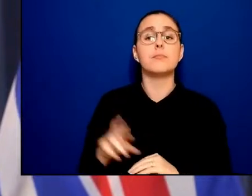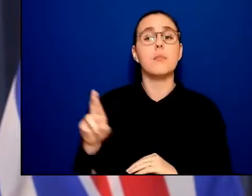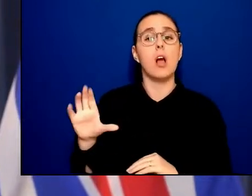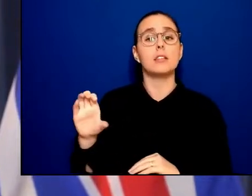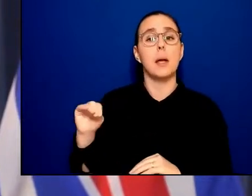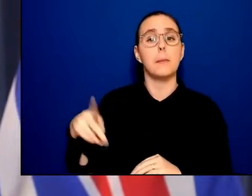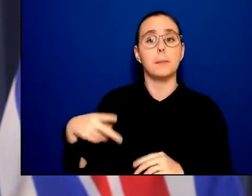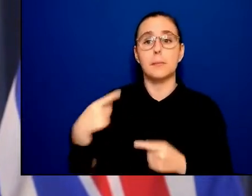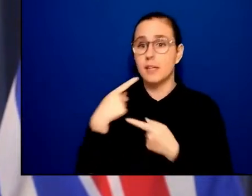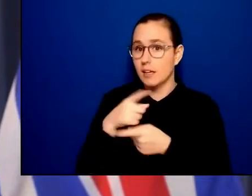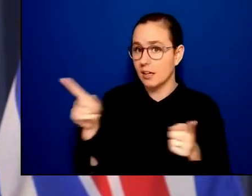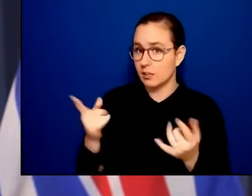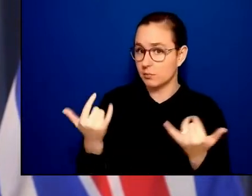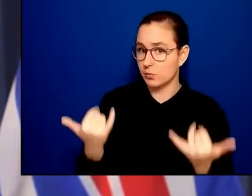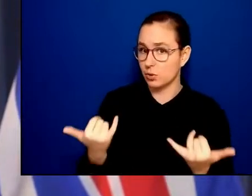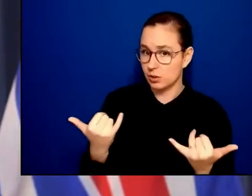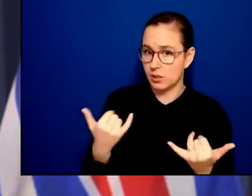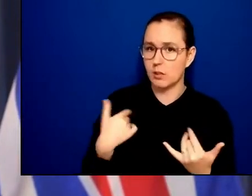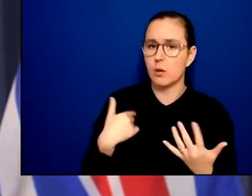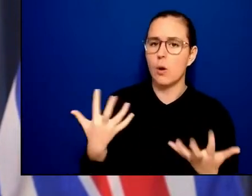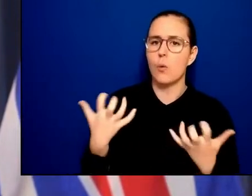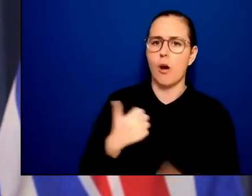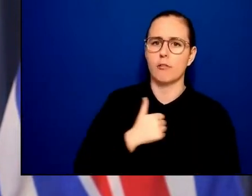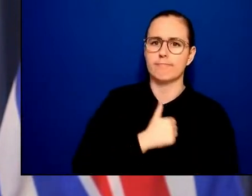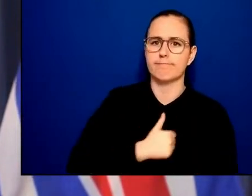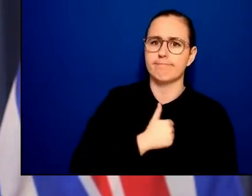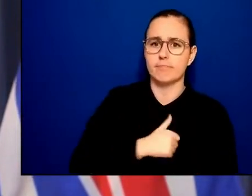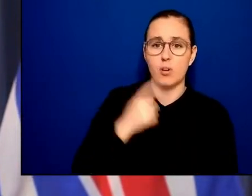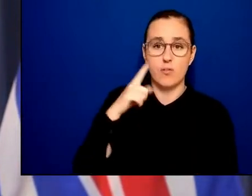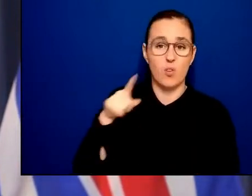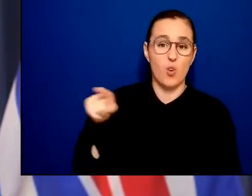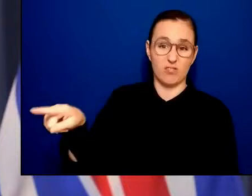person who lost their life on Highway 99.